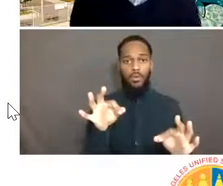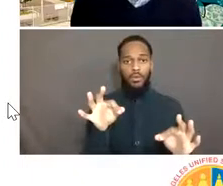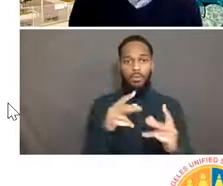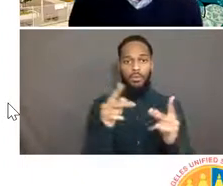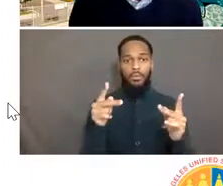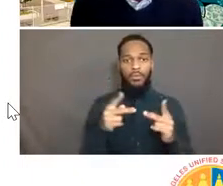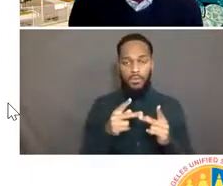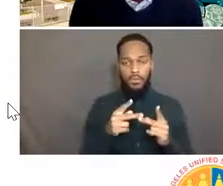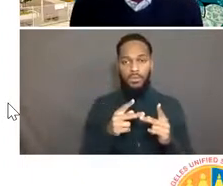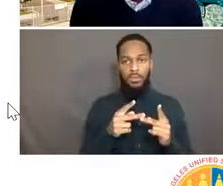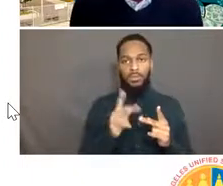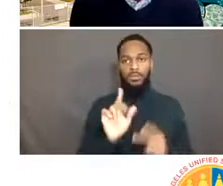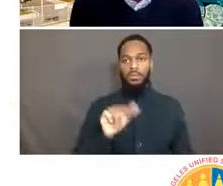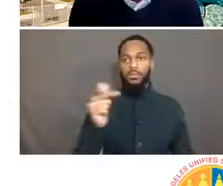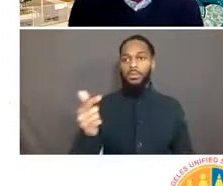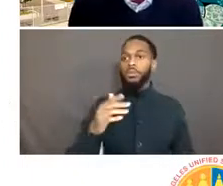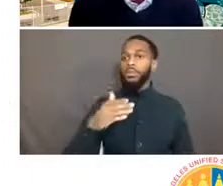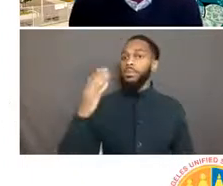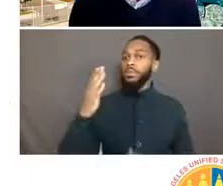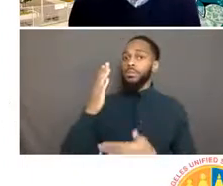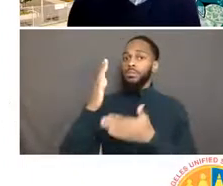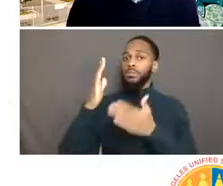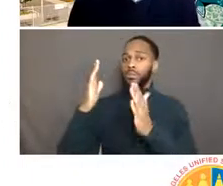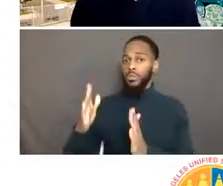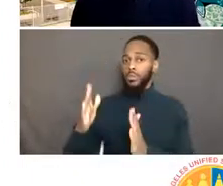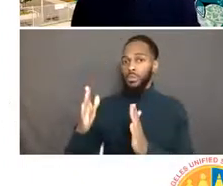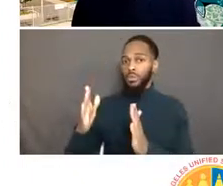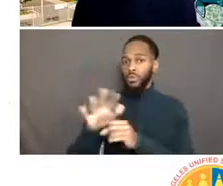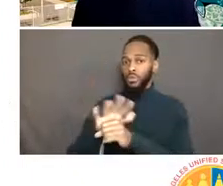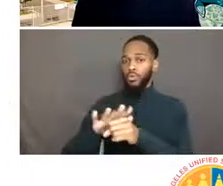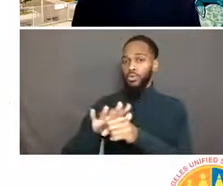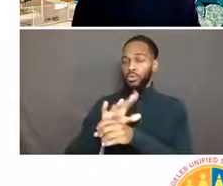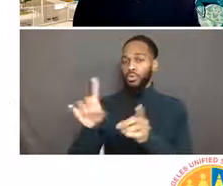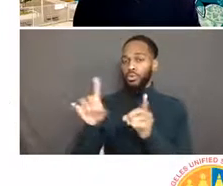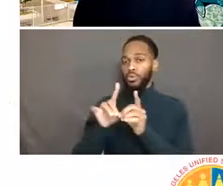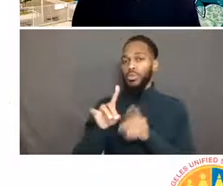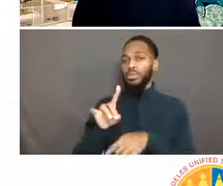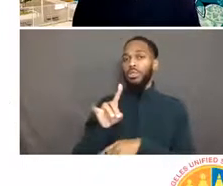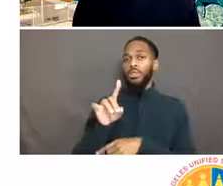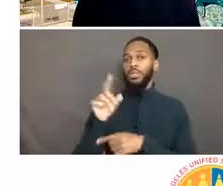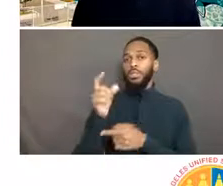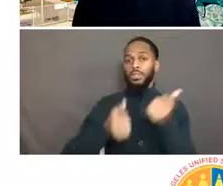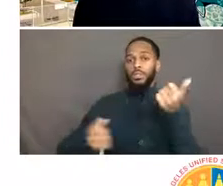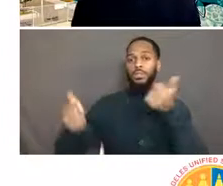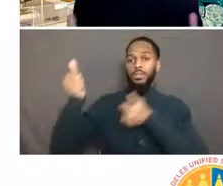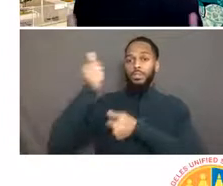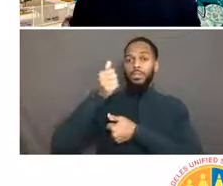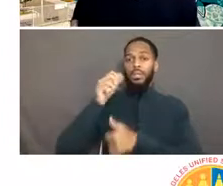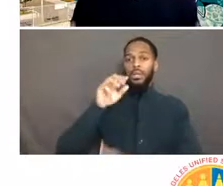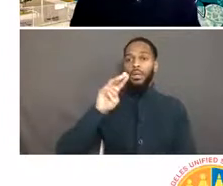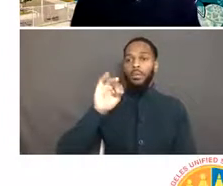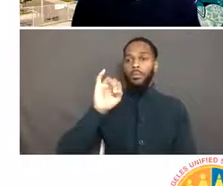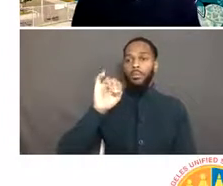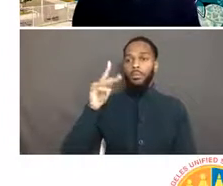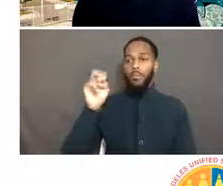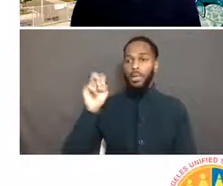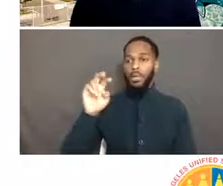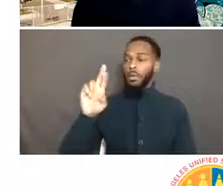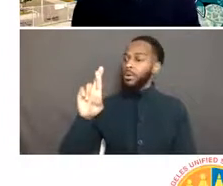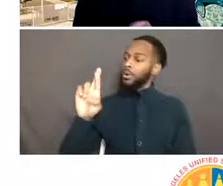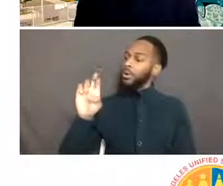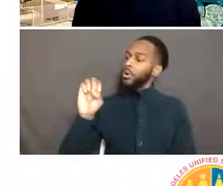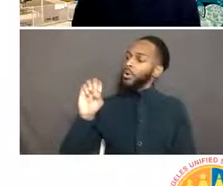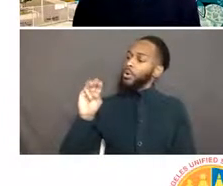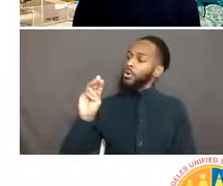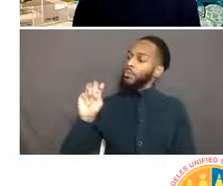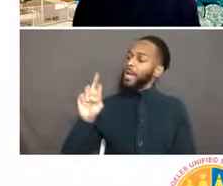going to turn it over to my colleague, Local District South Superintendent Mike Romero, who has been leading a mighty team.